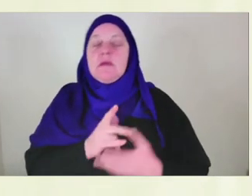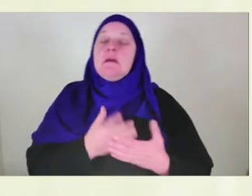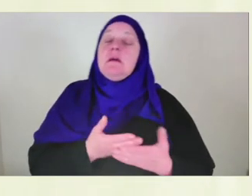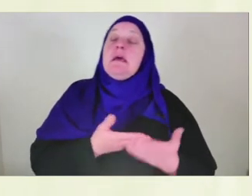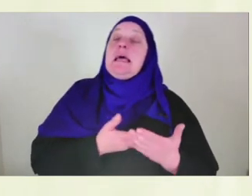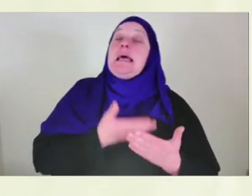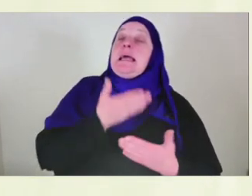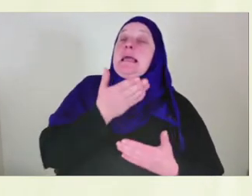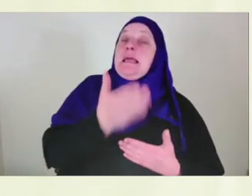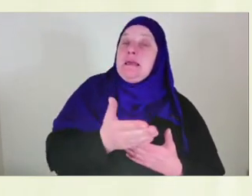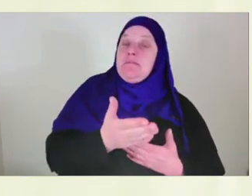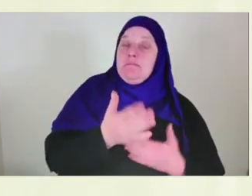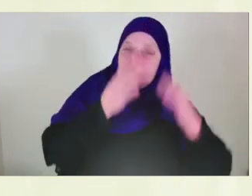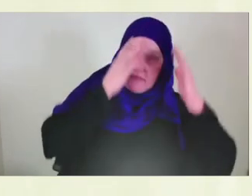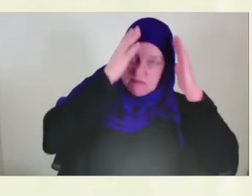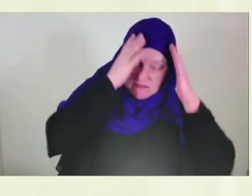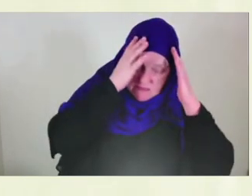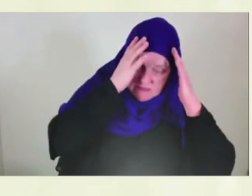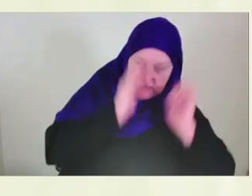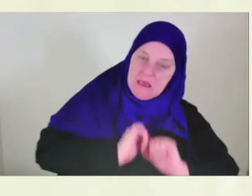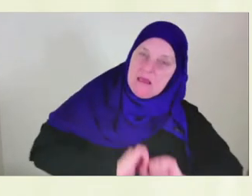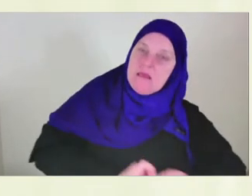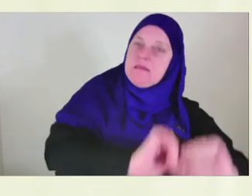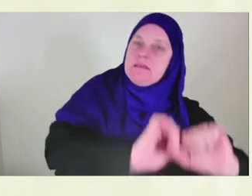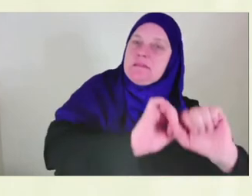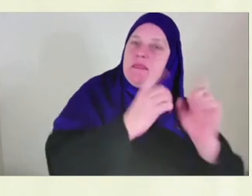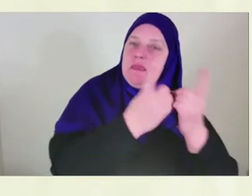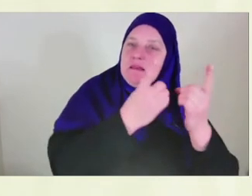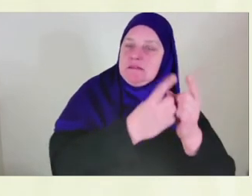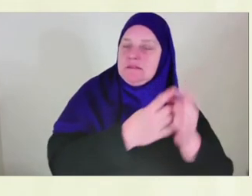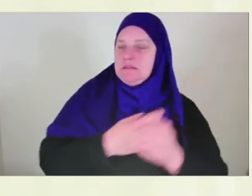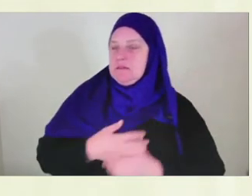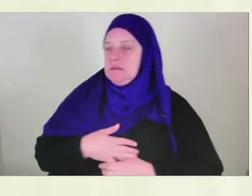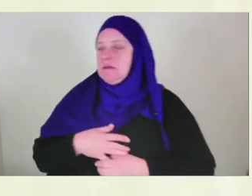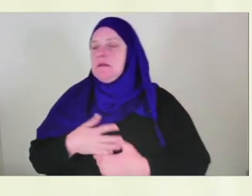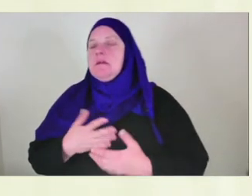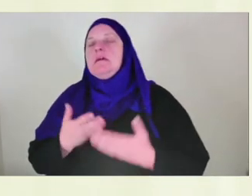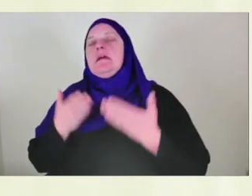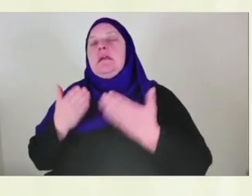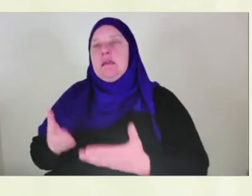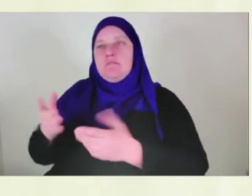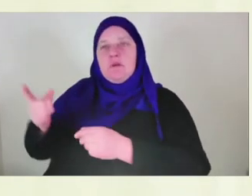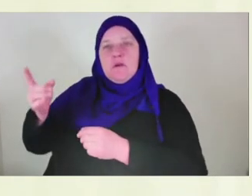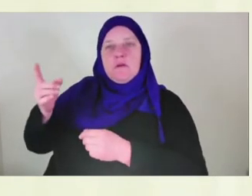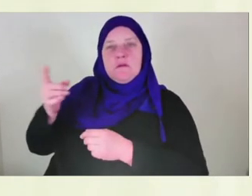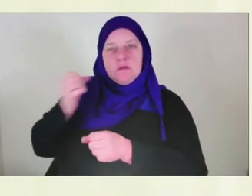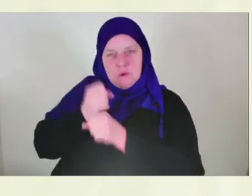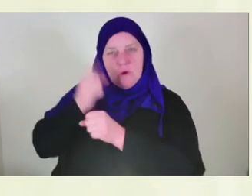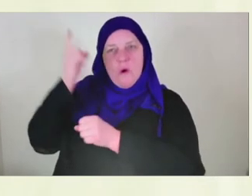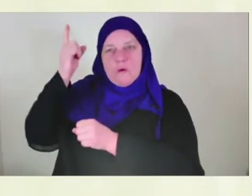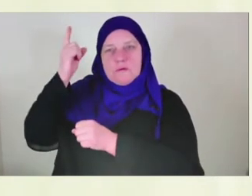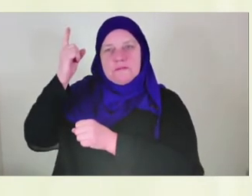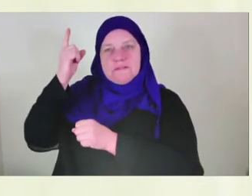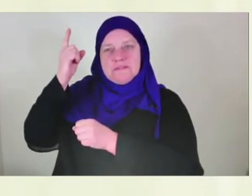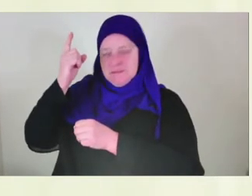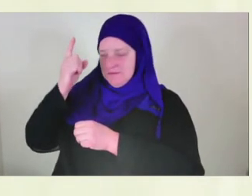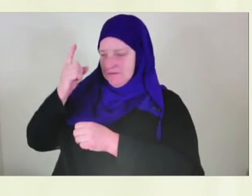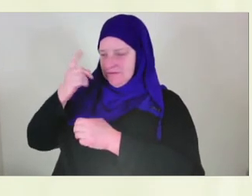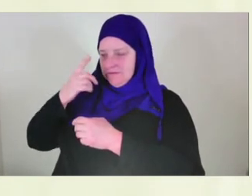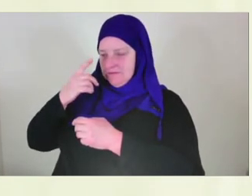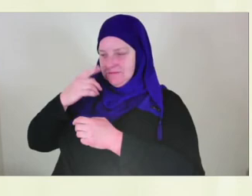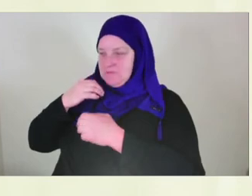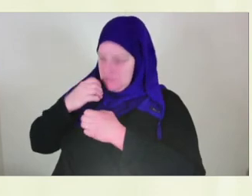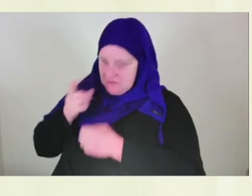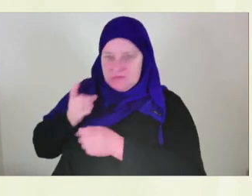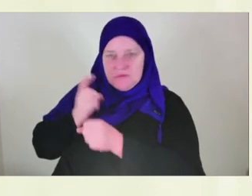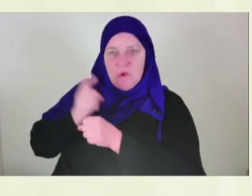Australian law, is separate to what is with regard to your obligations to God. Yep. So